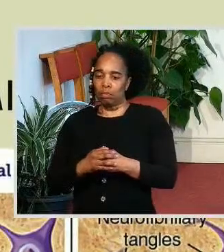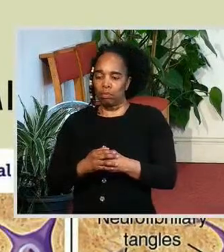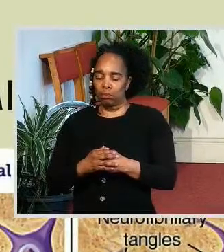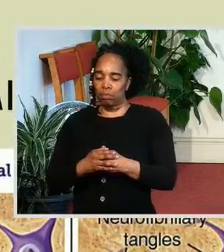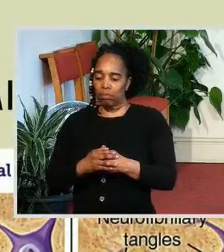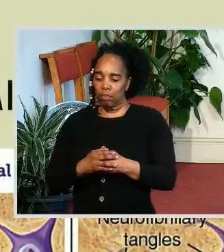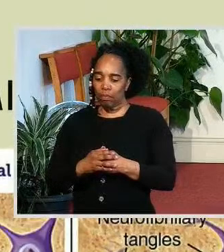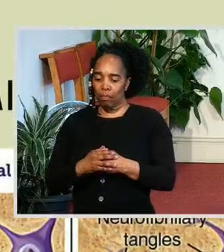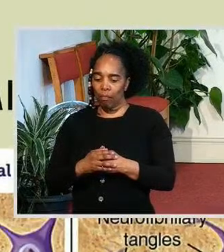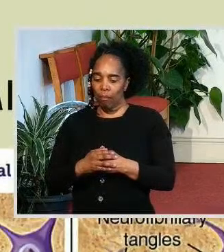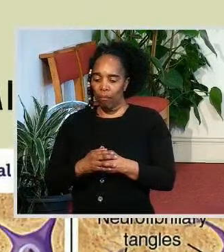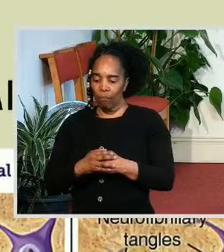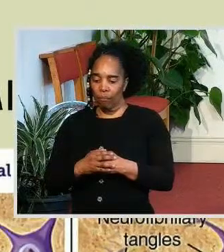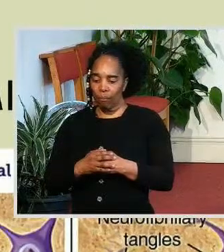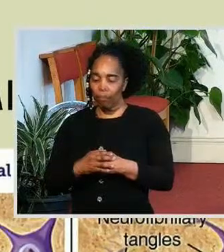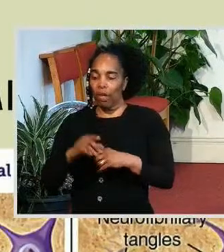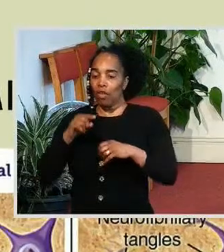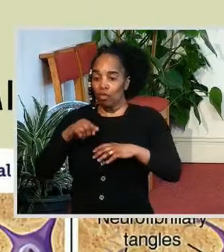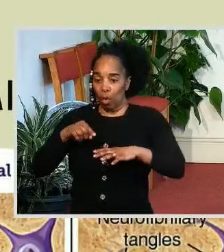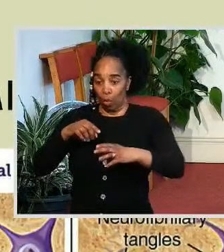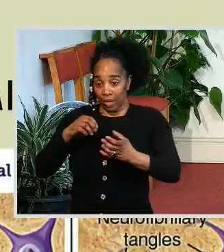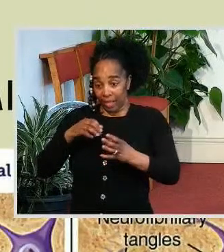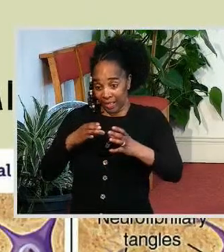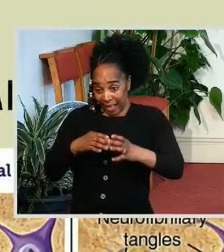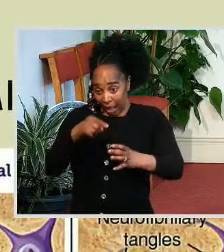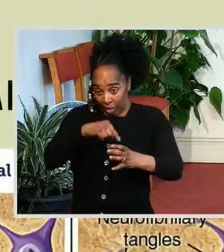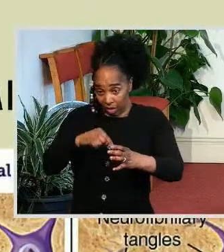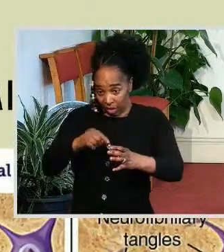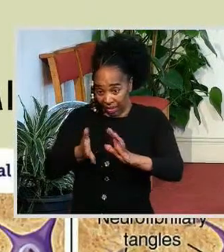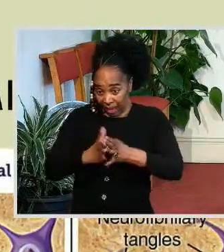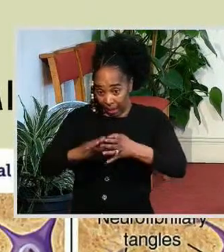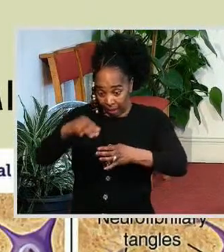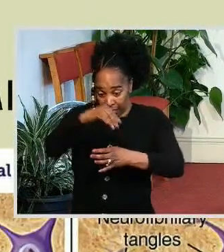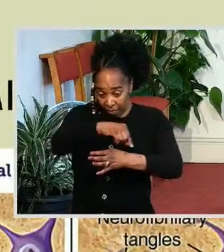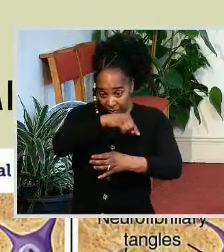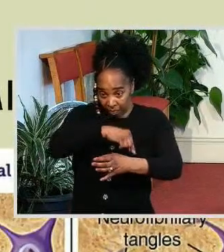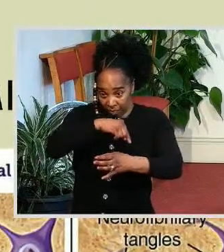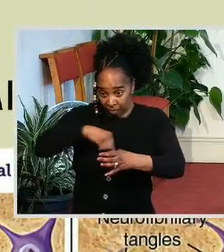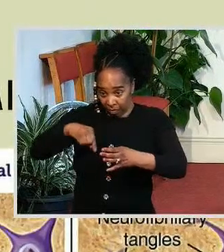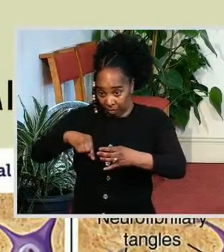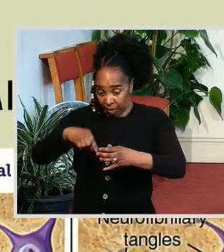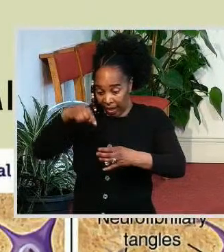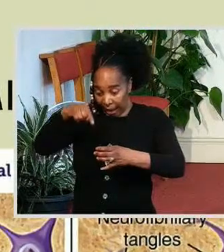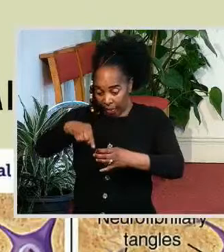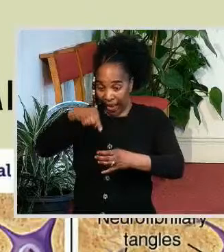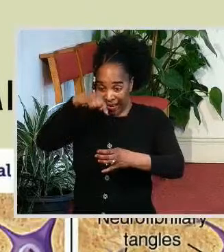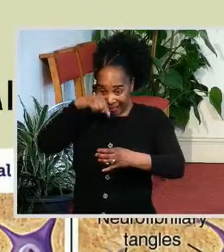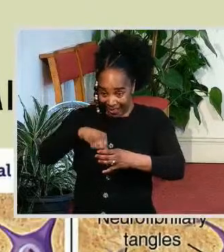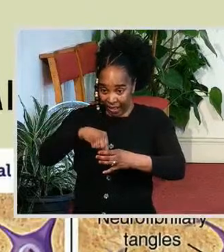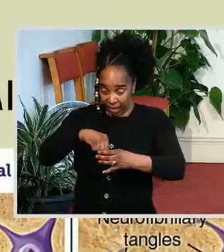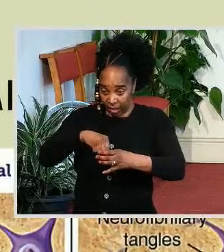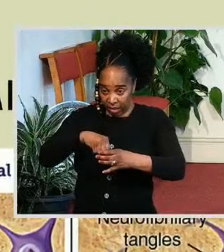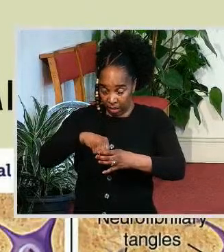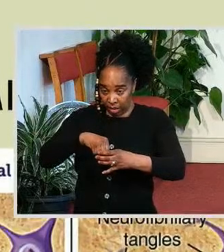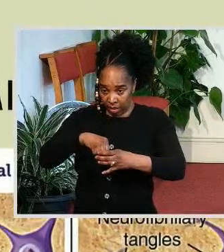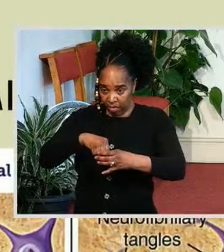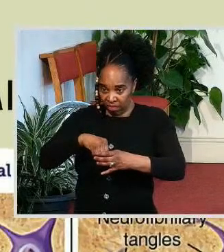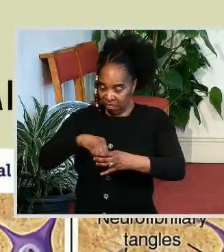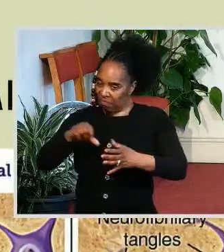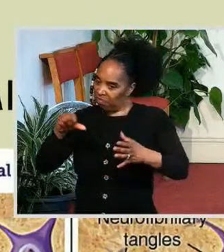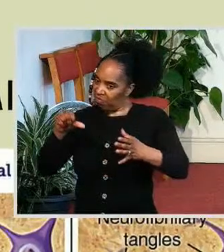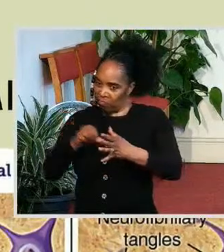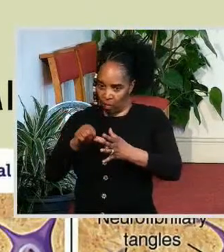inflammation and that damage around those cells that have that amyloid and those tangles is then what disturbs